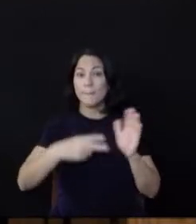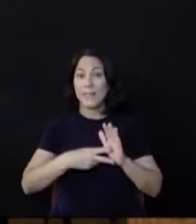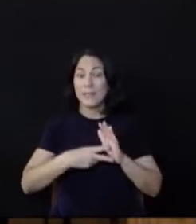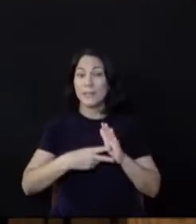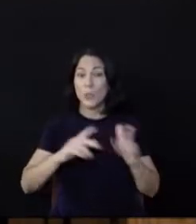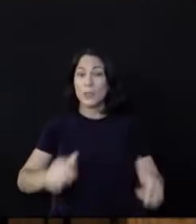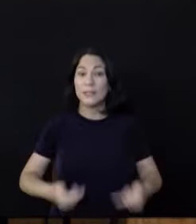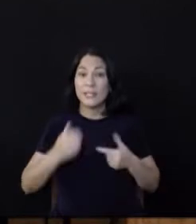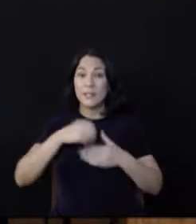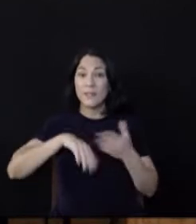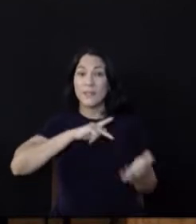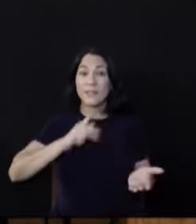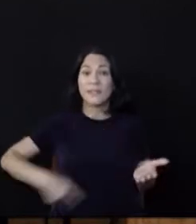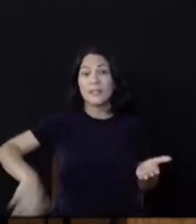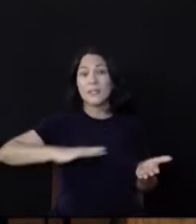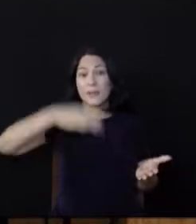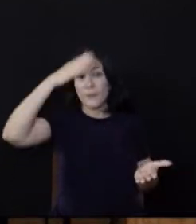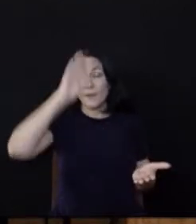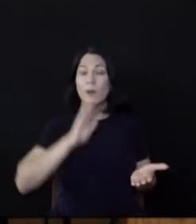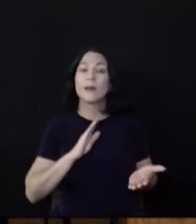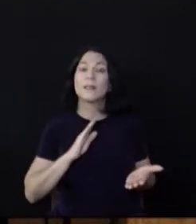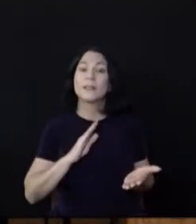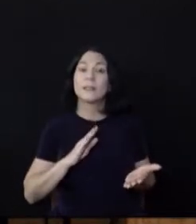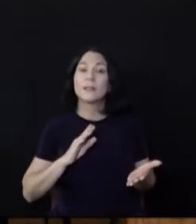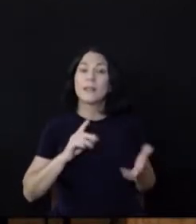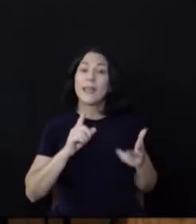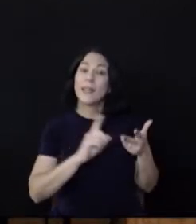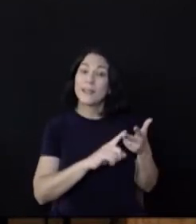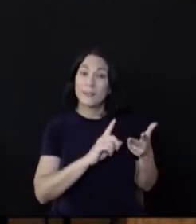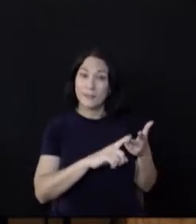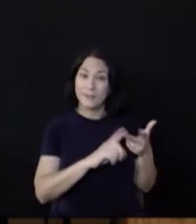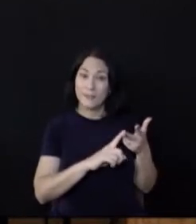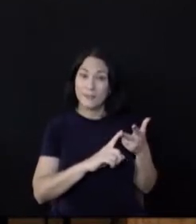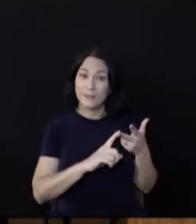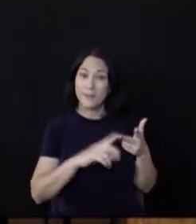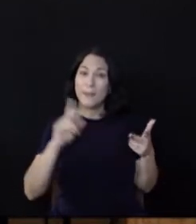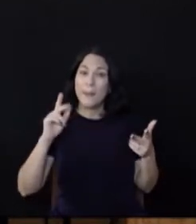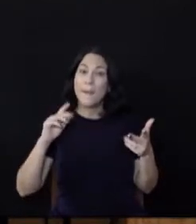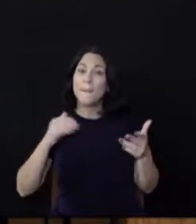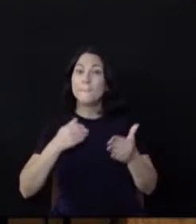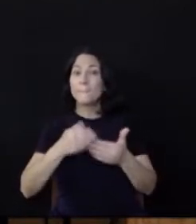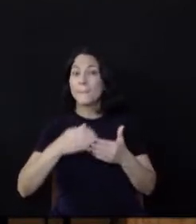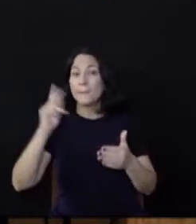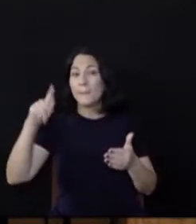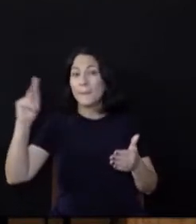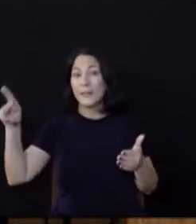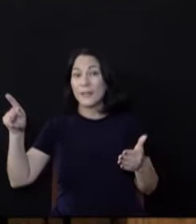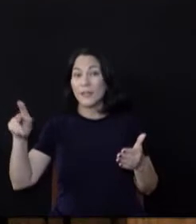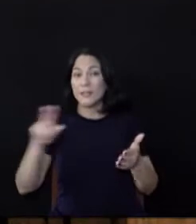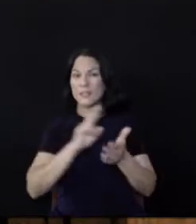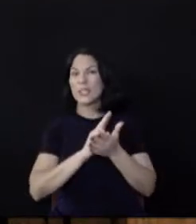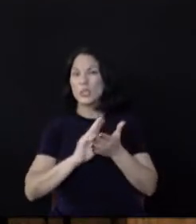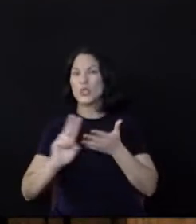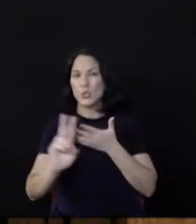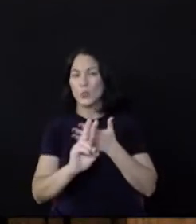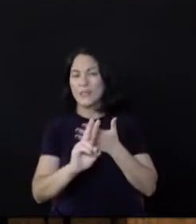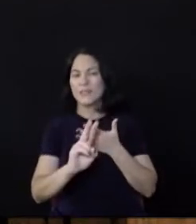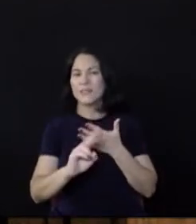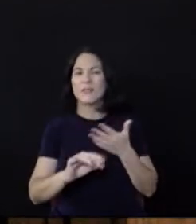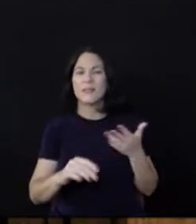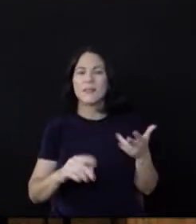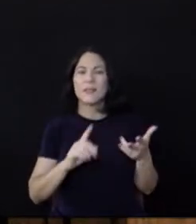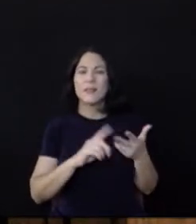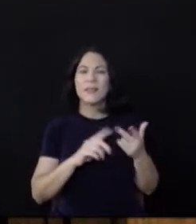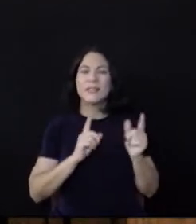kingdom of God. And lastly, as we get to Pentecost itself, 2 Sundays from now, disciples